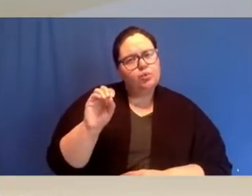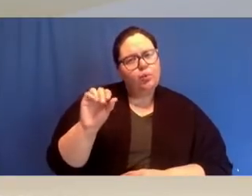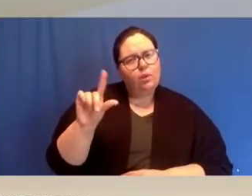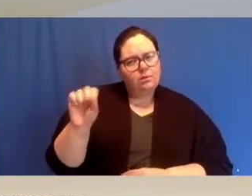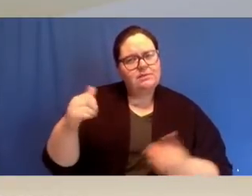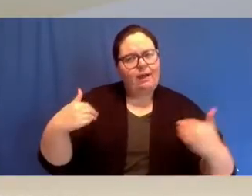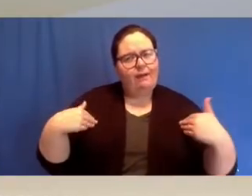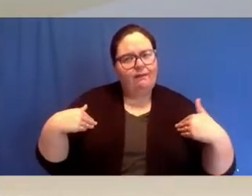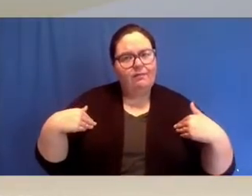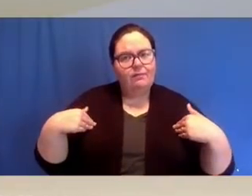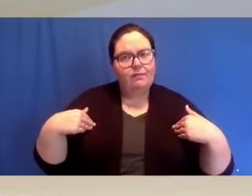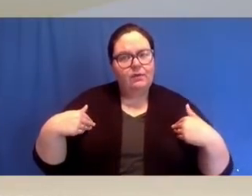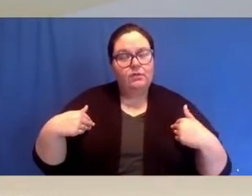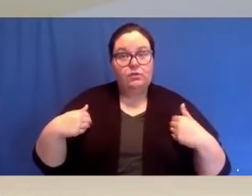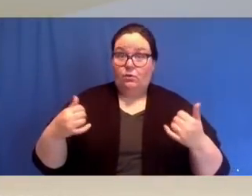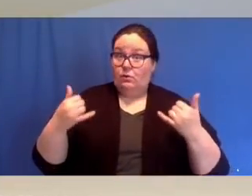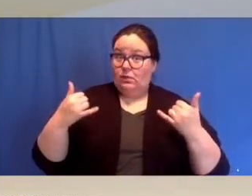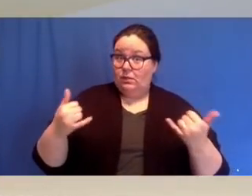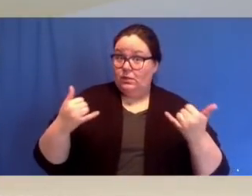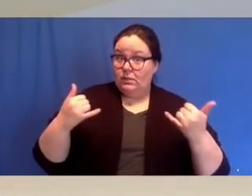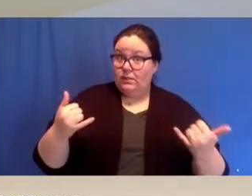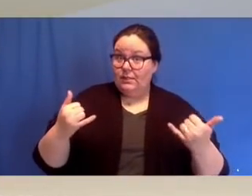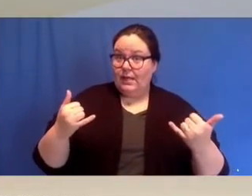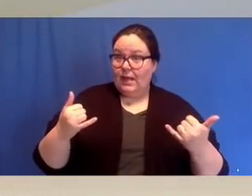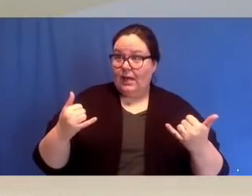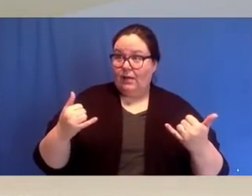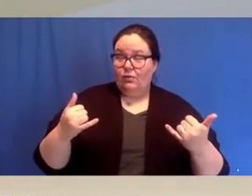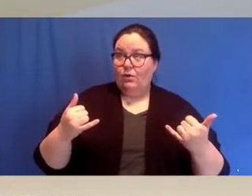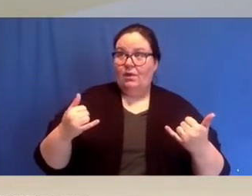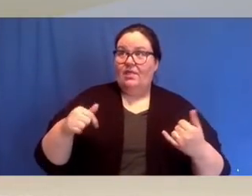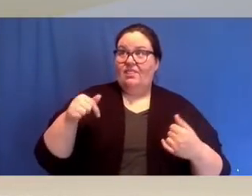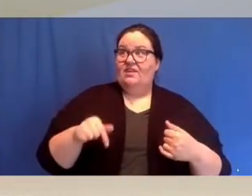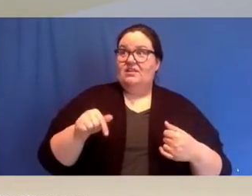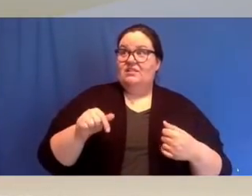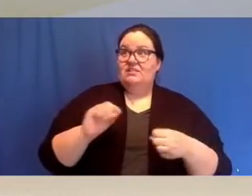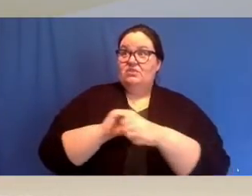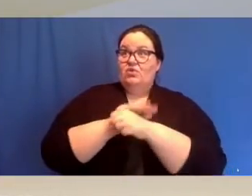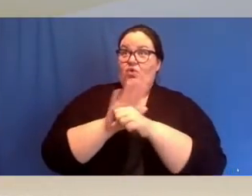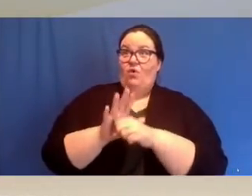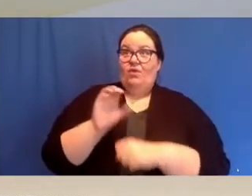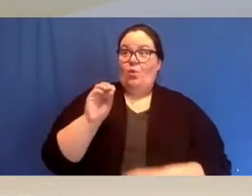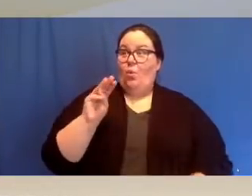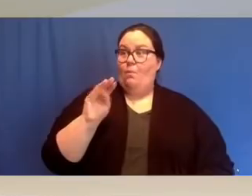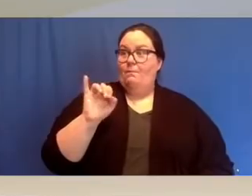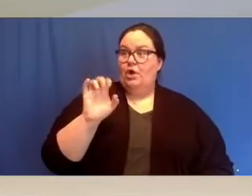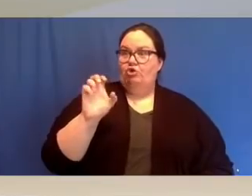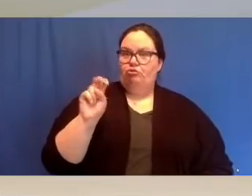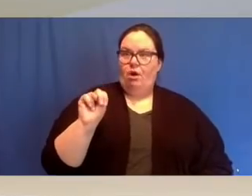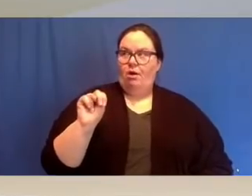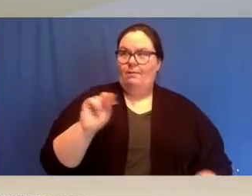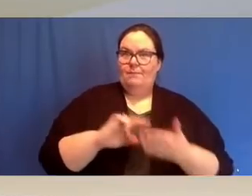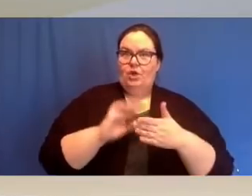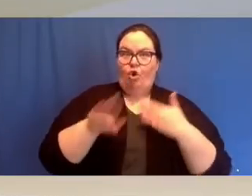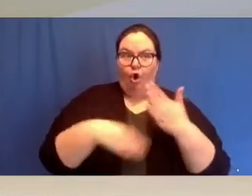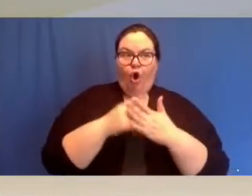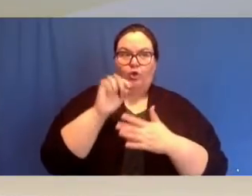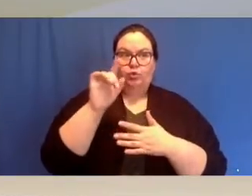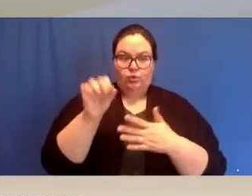And this is a time with this sort of unparalleled variant that we use all those